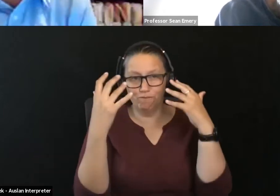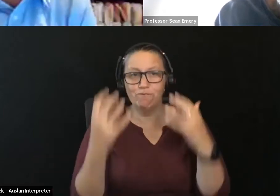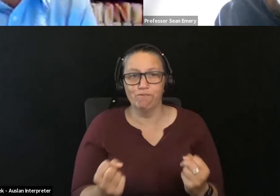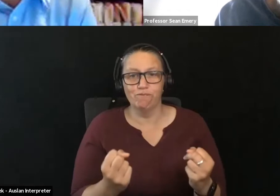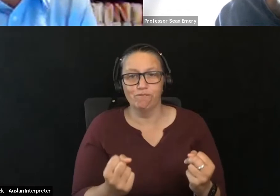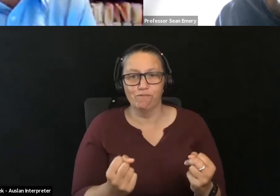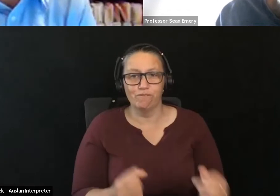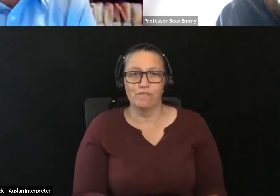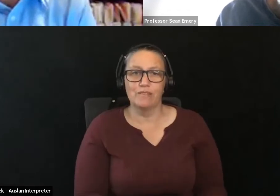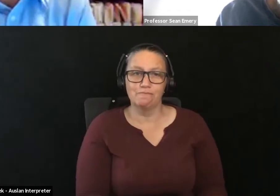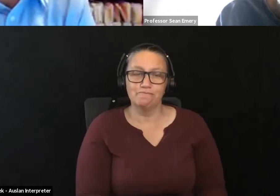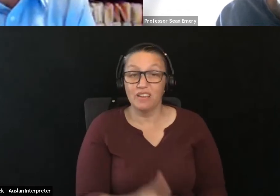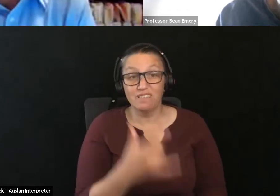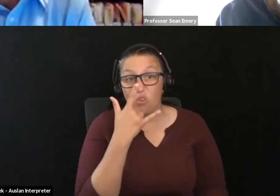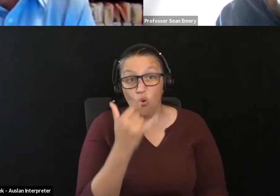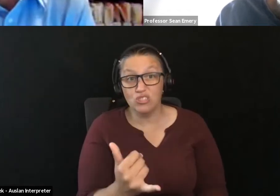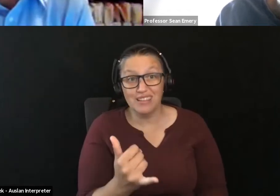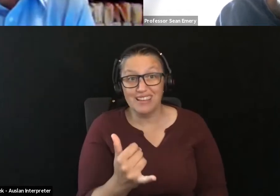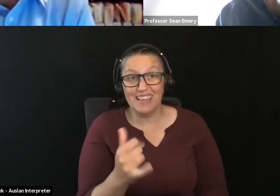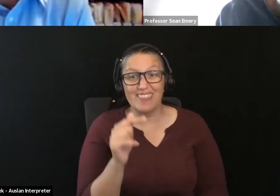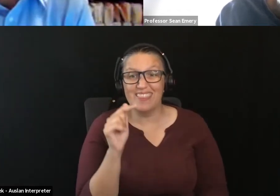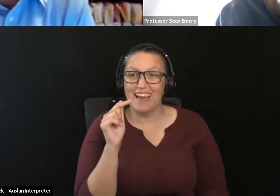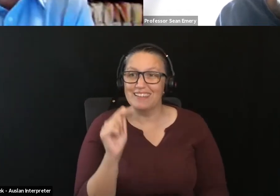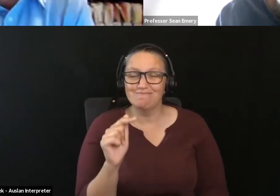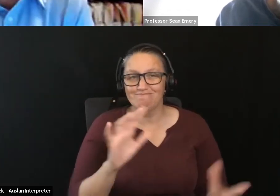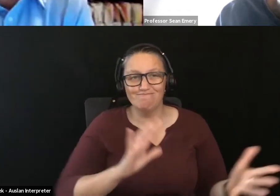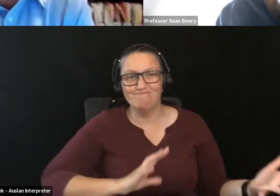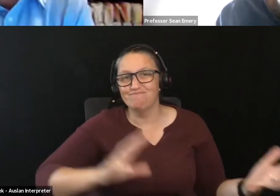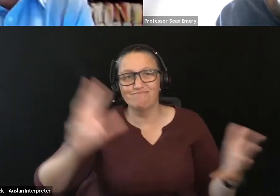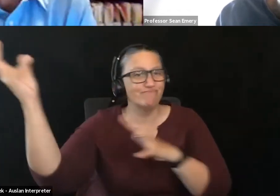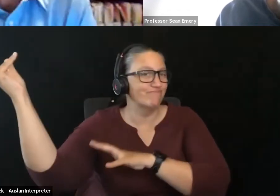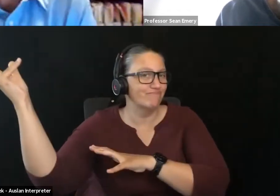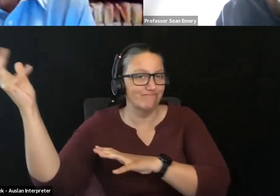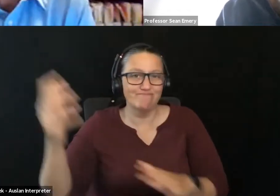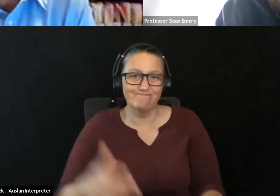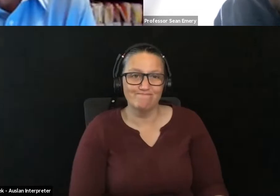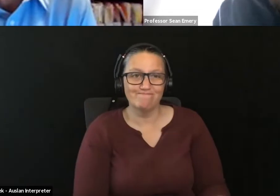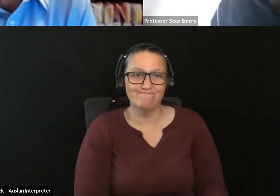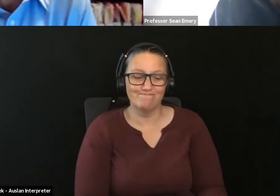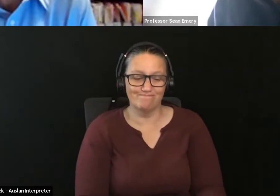has unfortunately disrupted and disfixed.